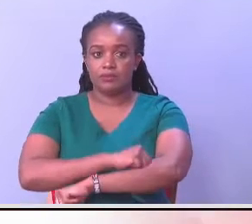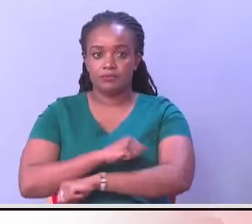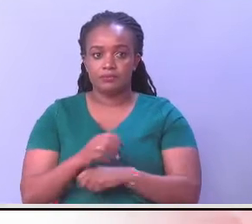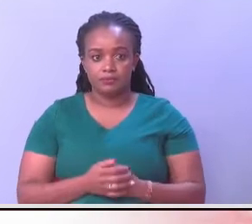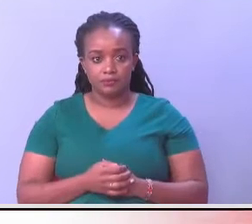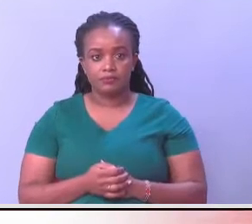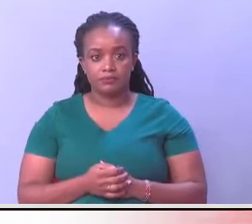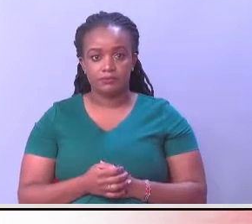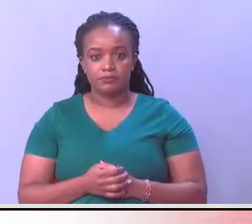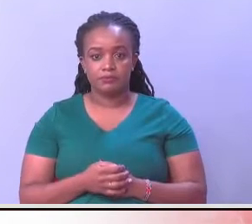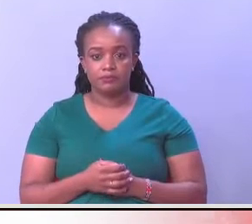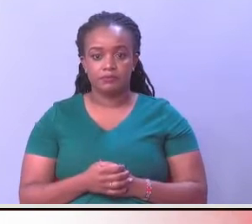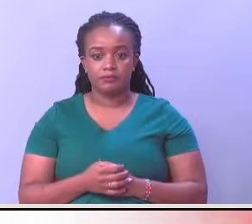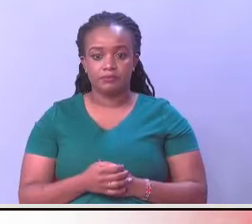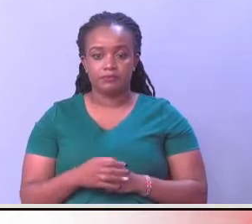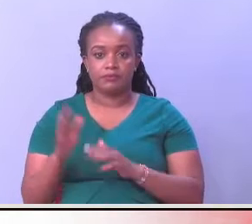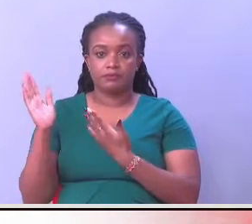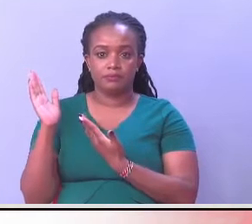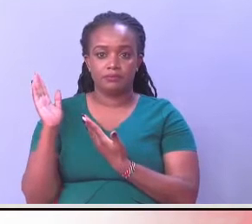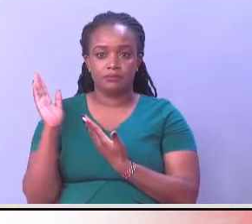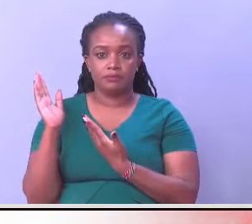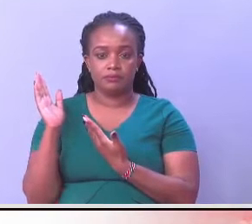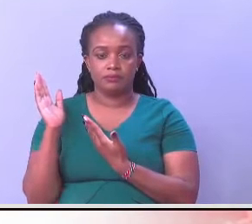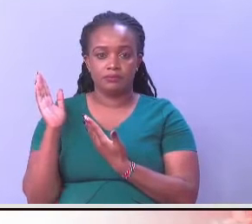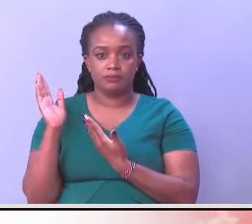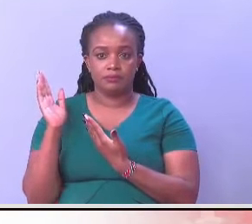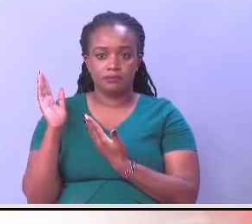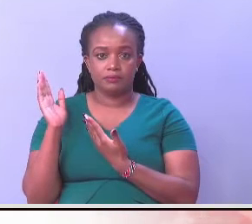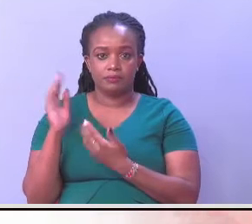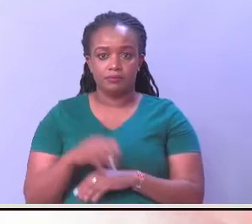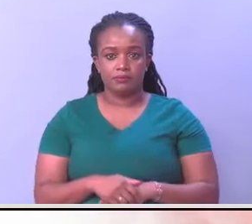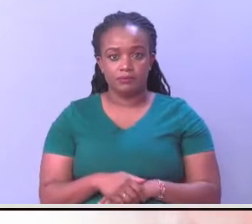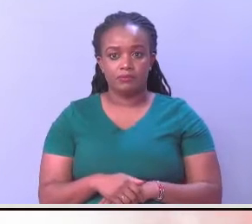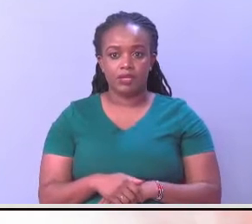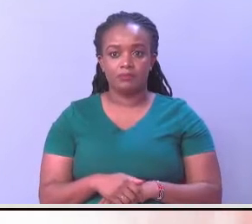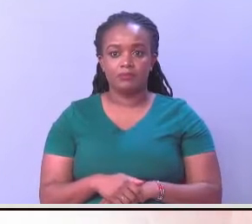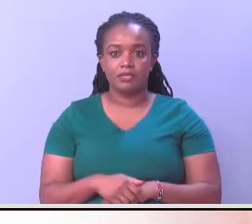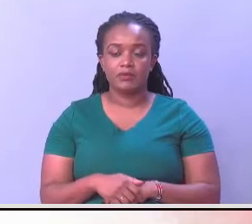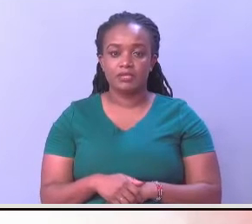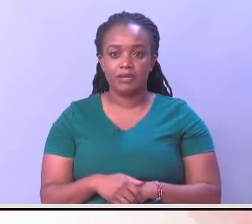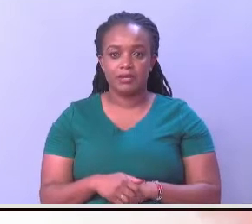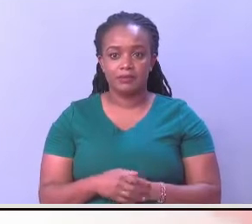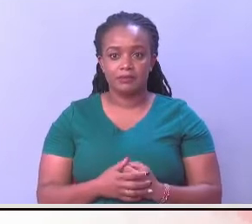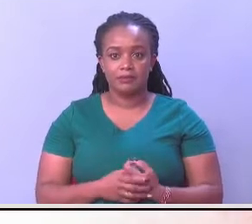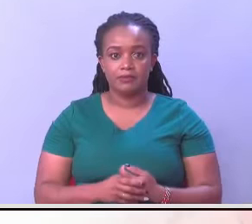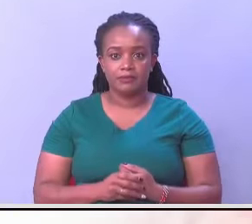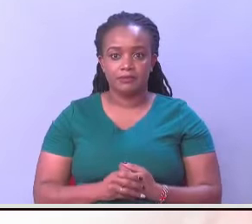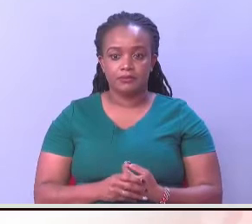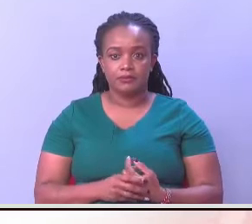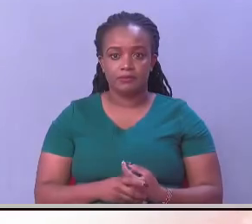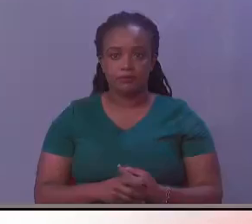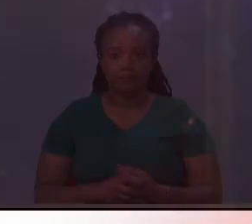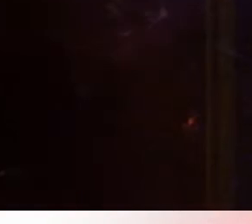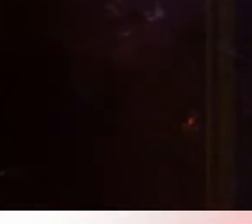and Amabuko Secondary School in Kisii County. Other schools that have reported cases of arson include Kahuhia Girls High School in